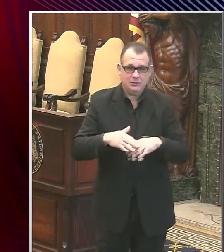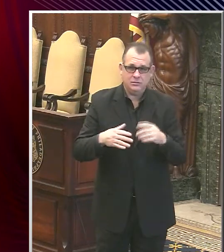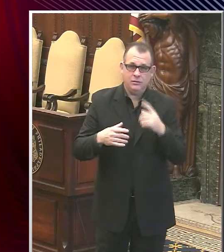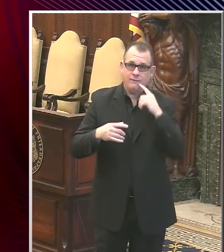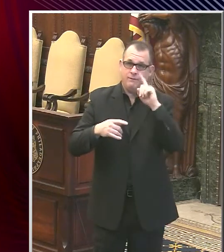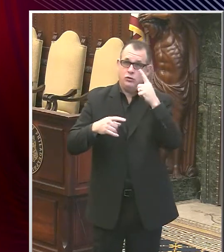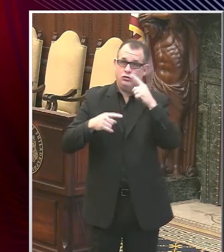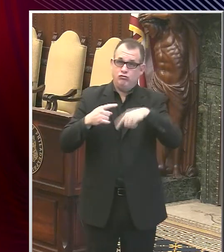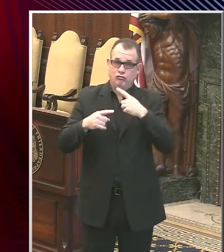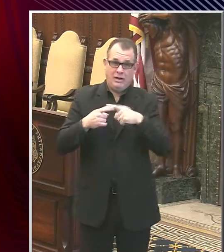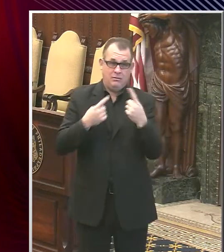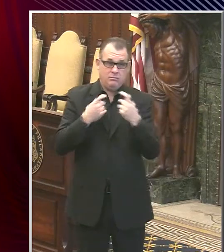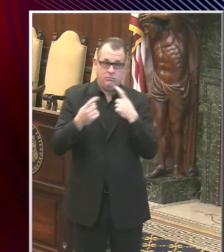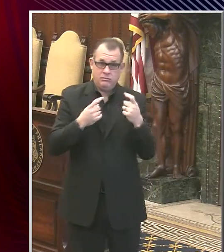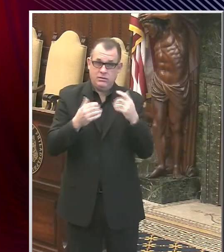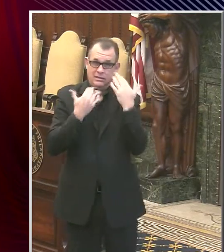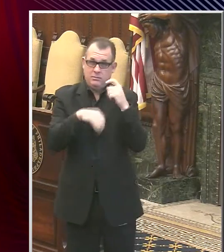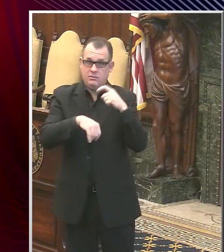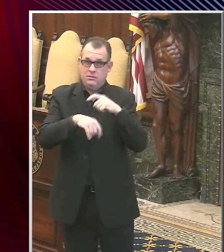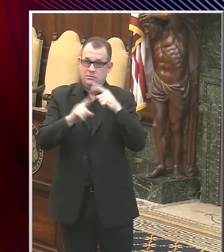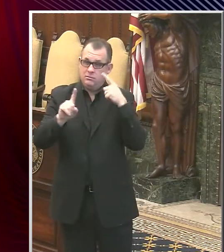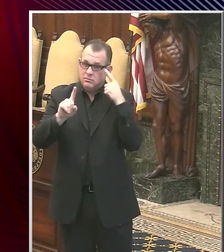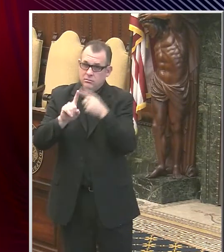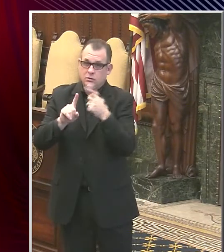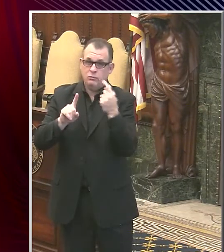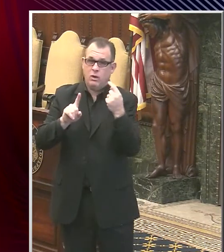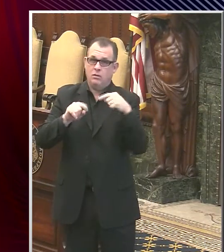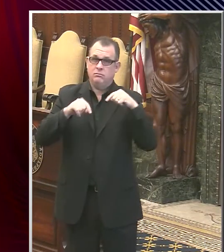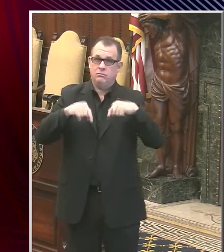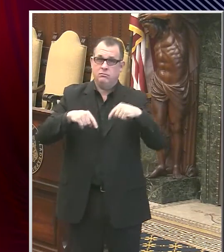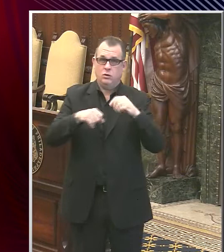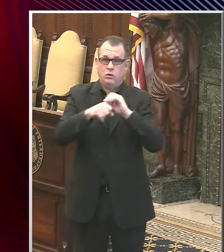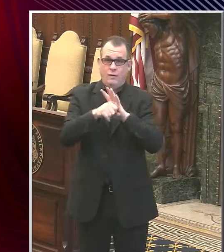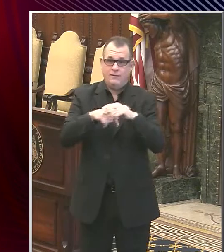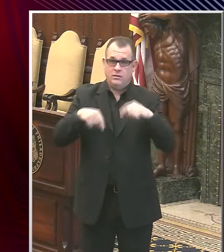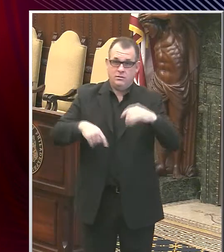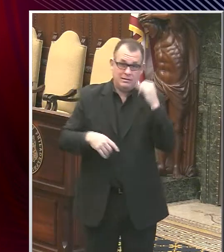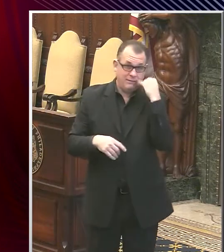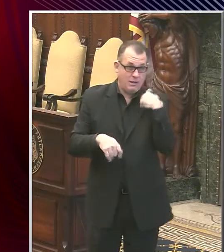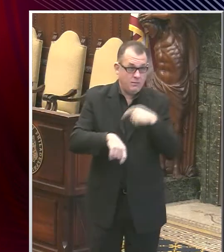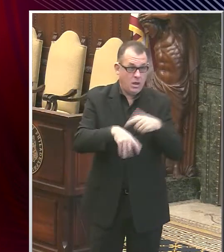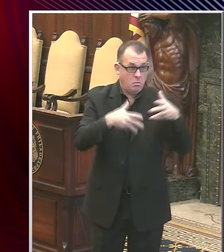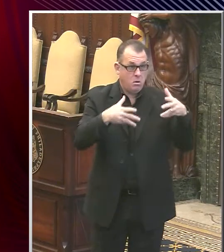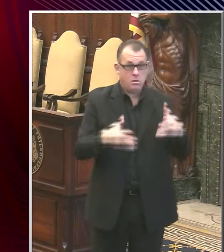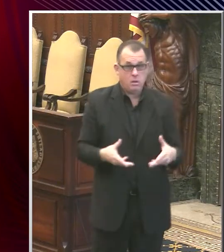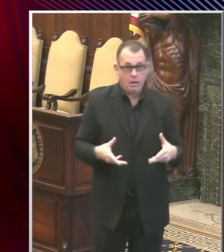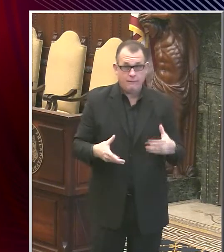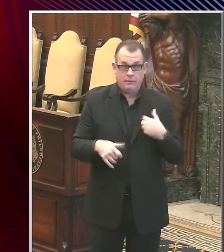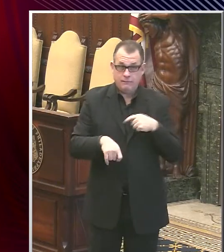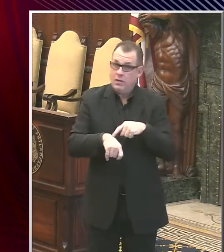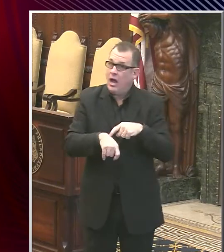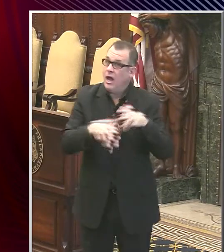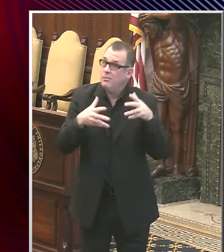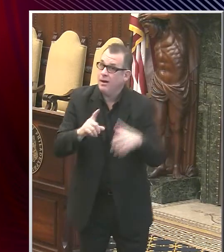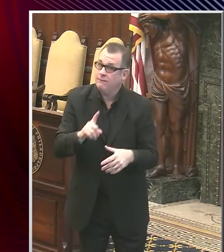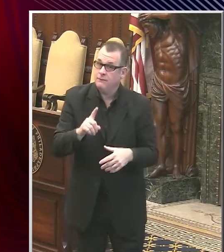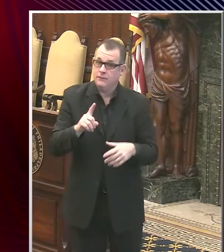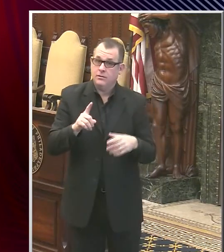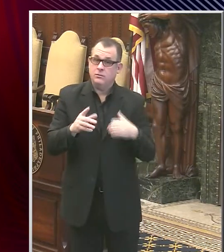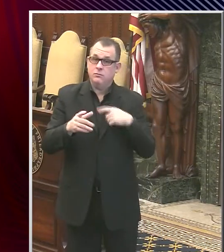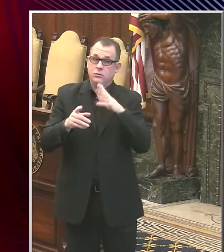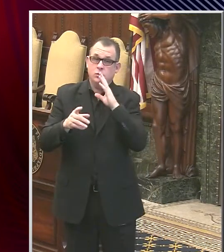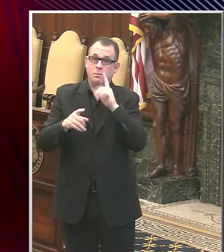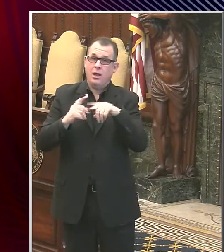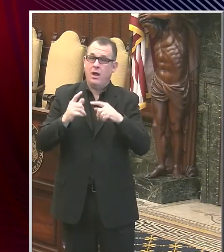The first round of questions is limited to the topic of COVID-19. If and only if there's time, will we